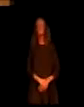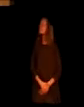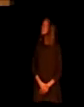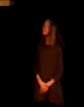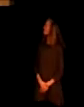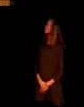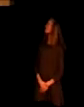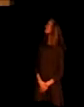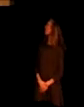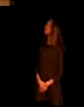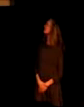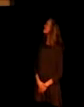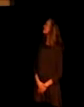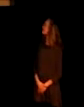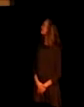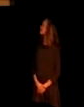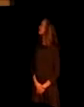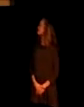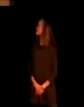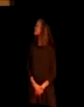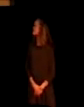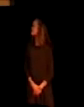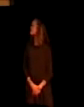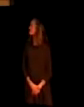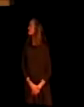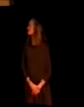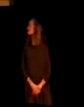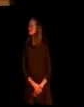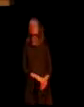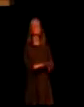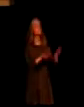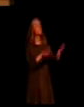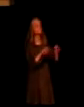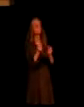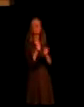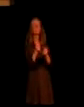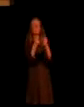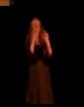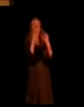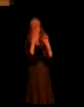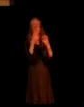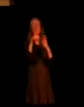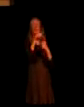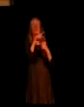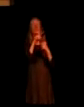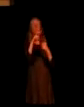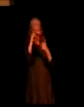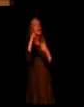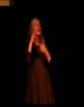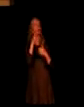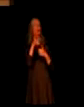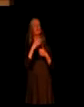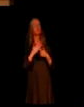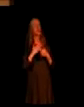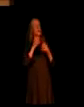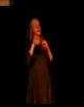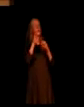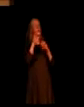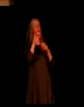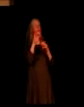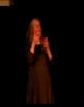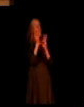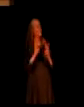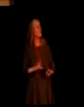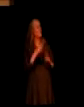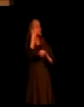Now I could, and I get maybe I should ask, how many of you have heard one of my climate talks over the